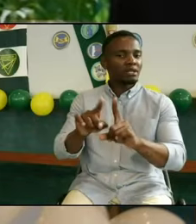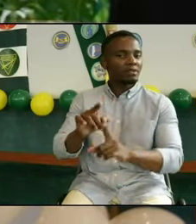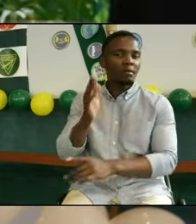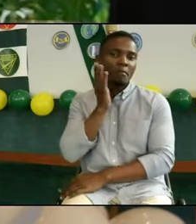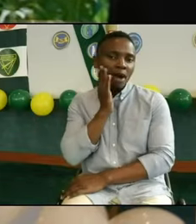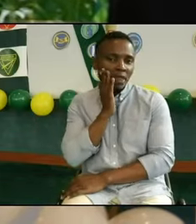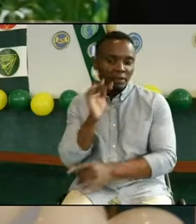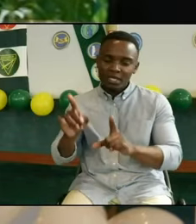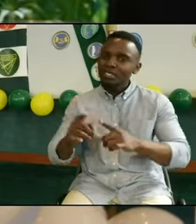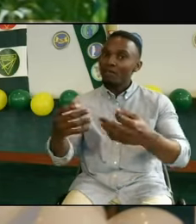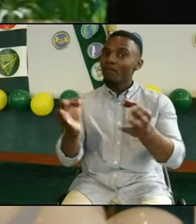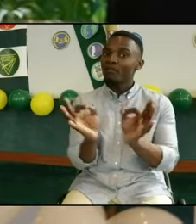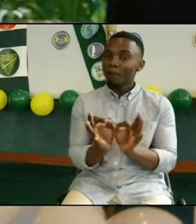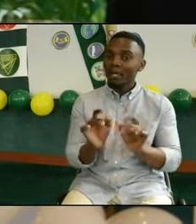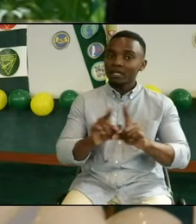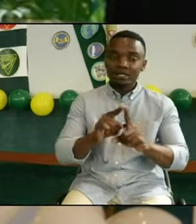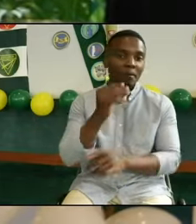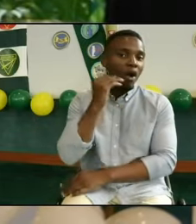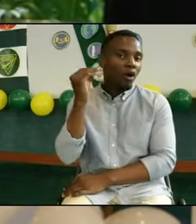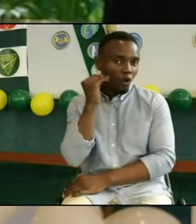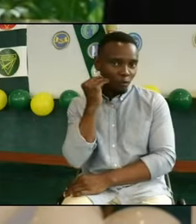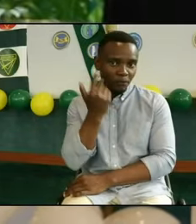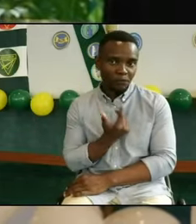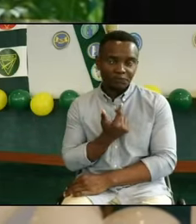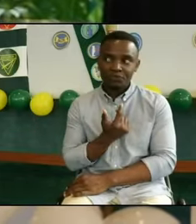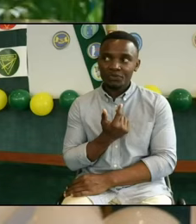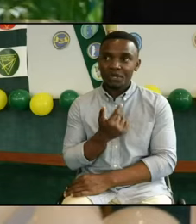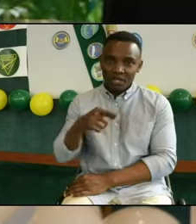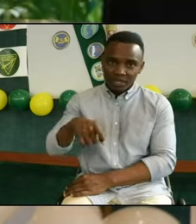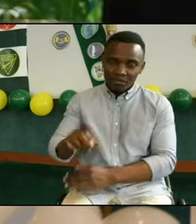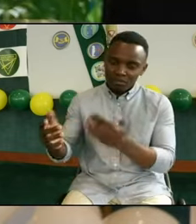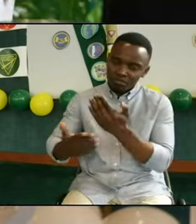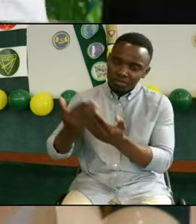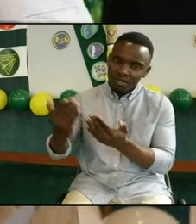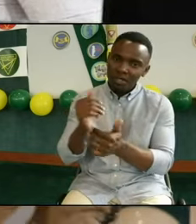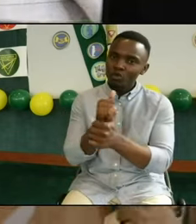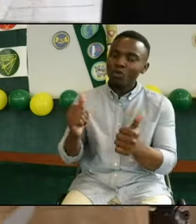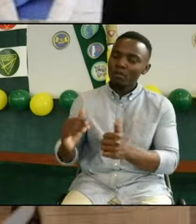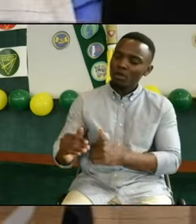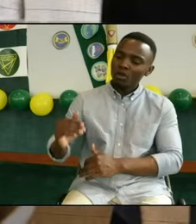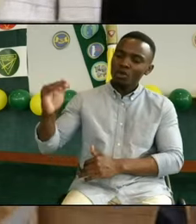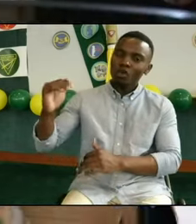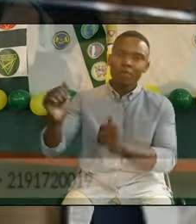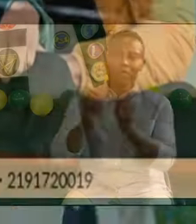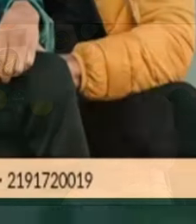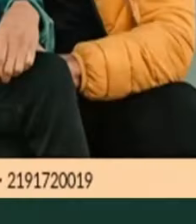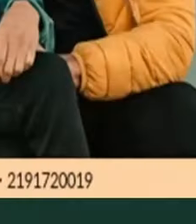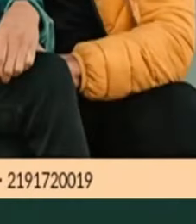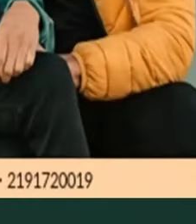into the same family, in the same home, they all were growing up. My question